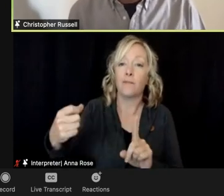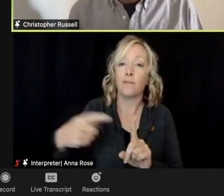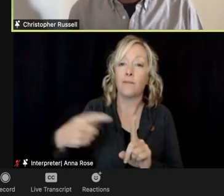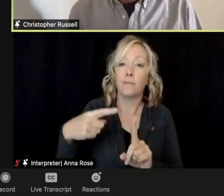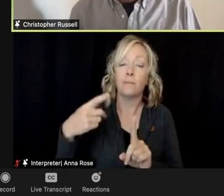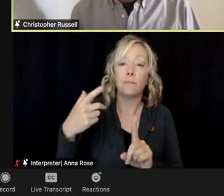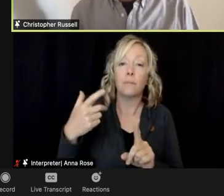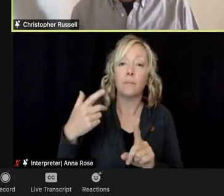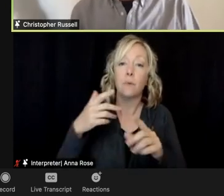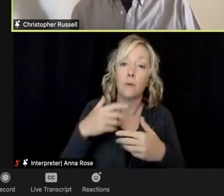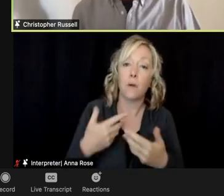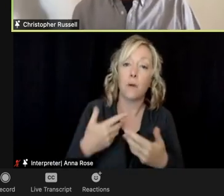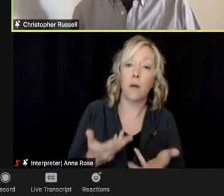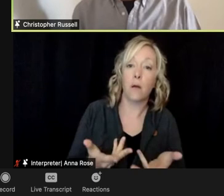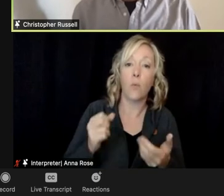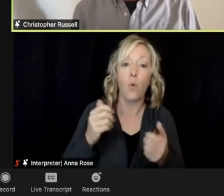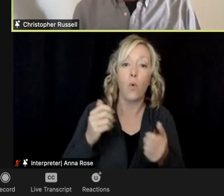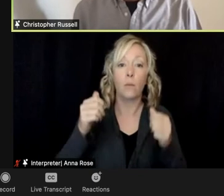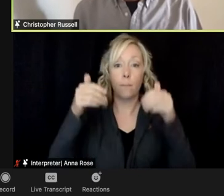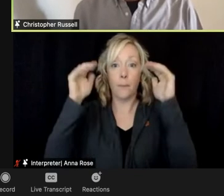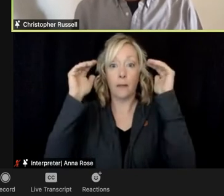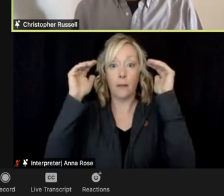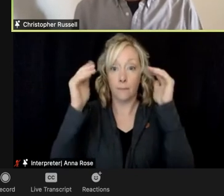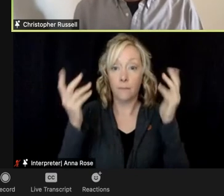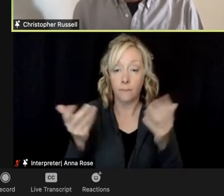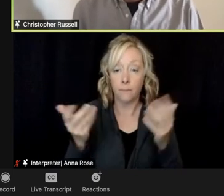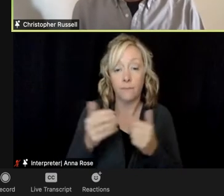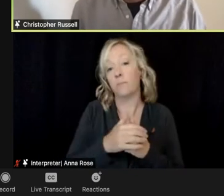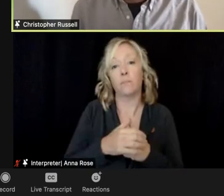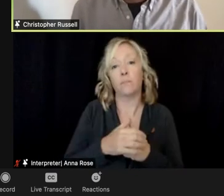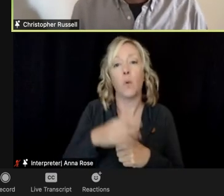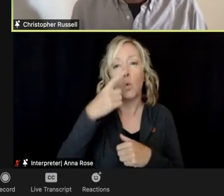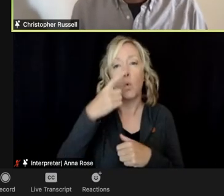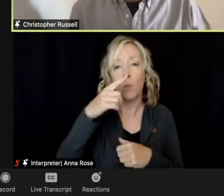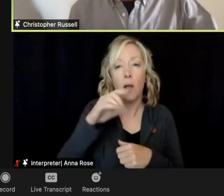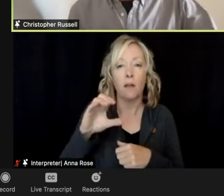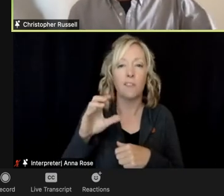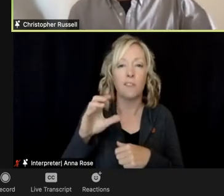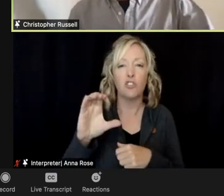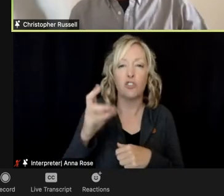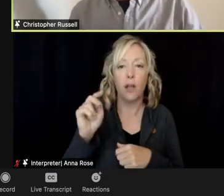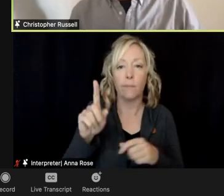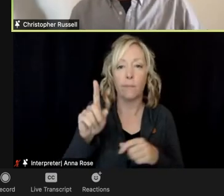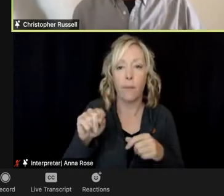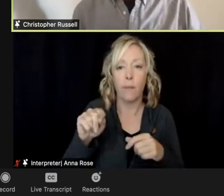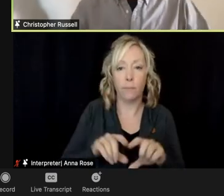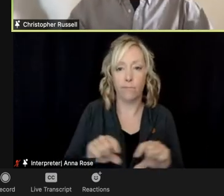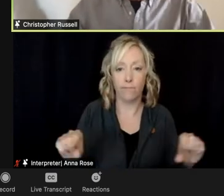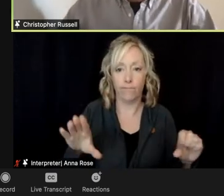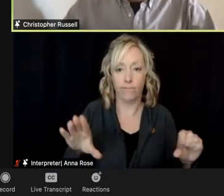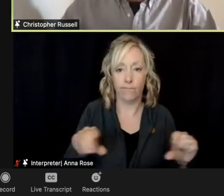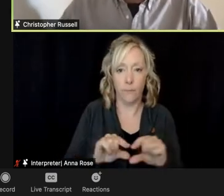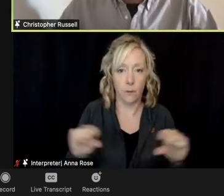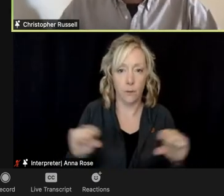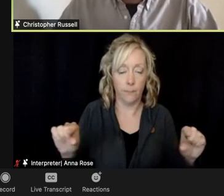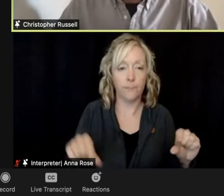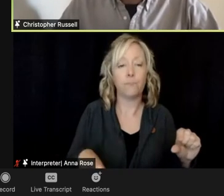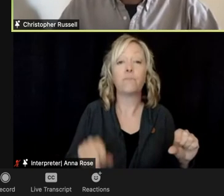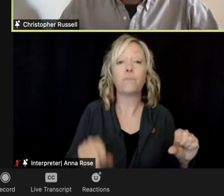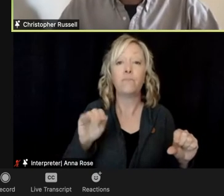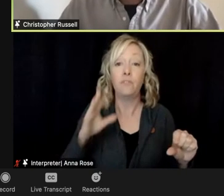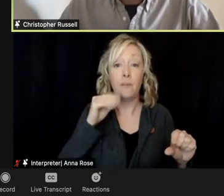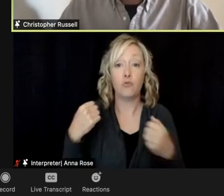box, if you drive a car or have ever driven a car before,